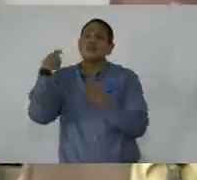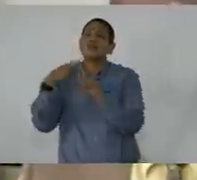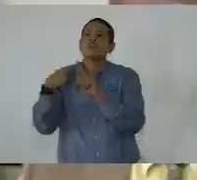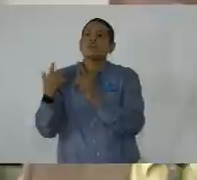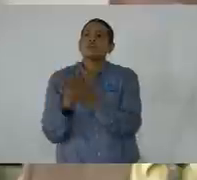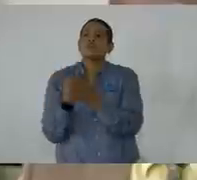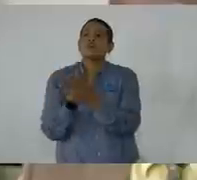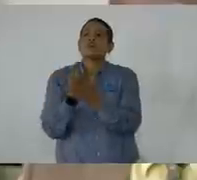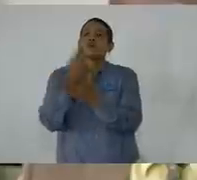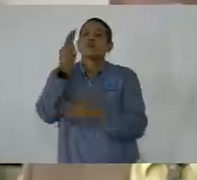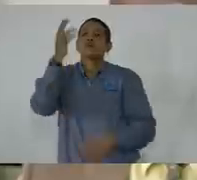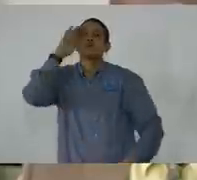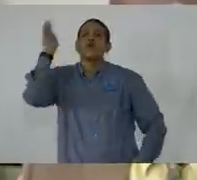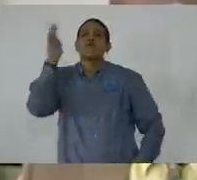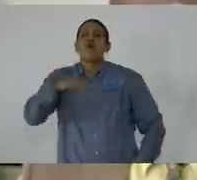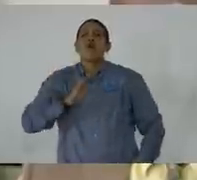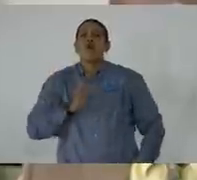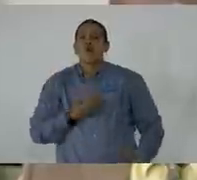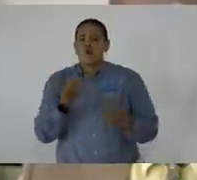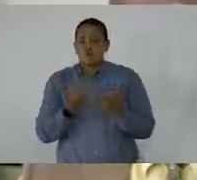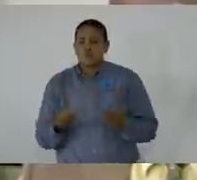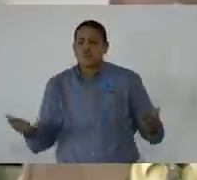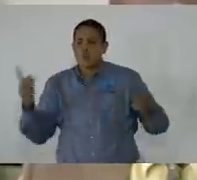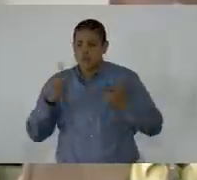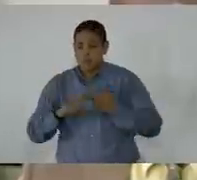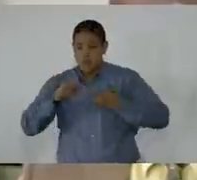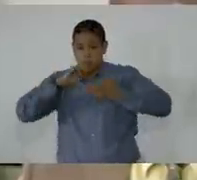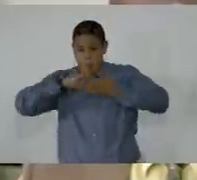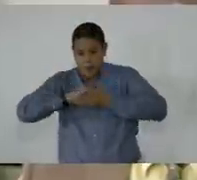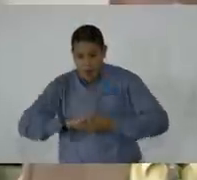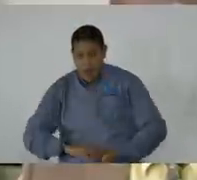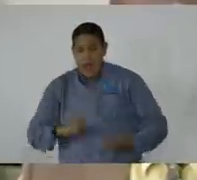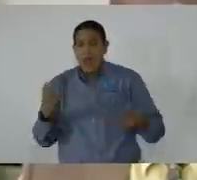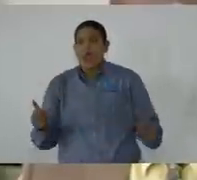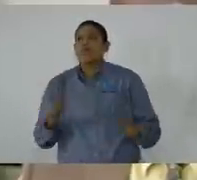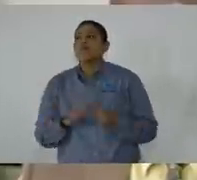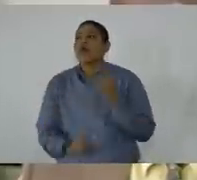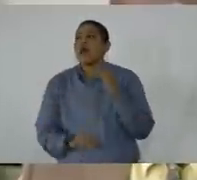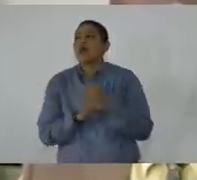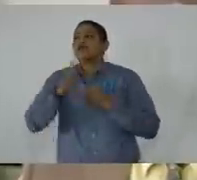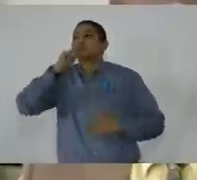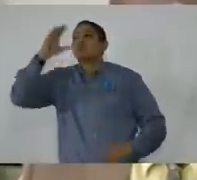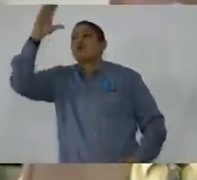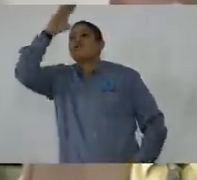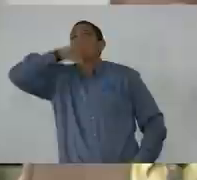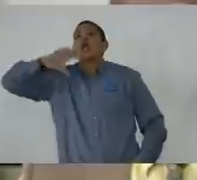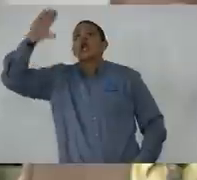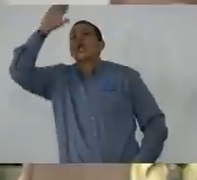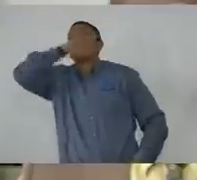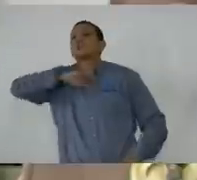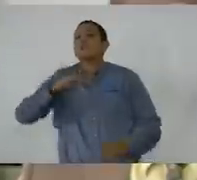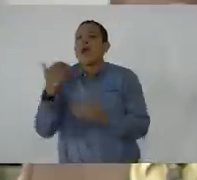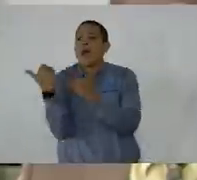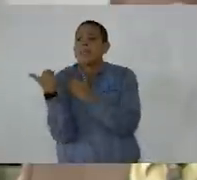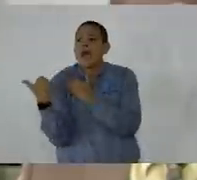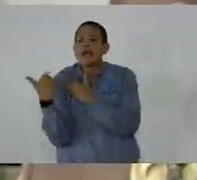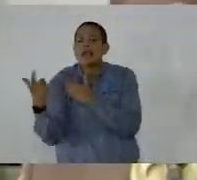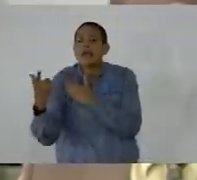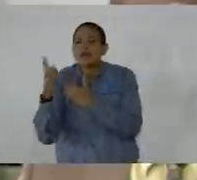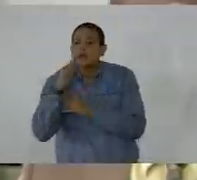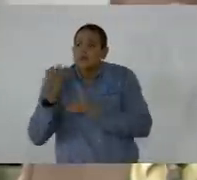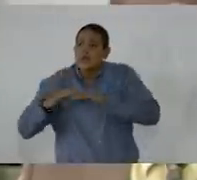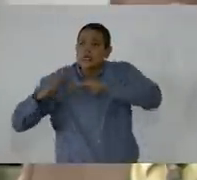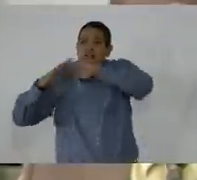the use of all of our resources and partnerships and to pursue a mandate to increase the